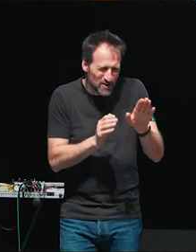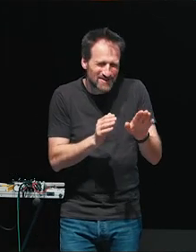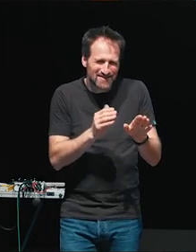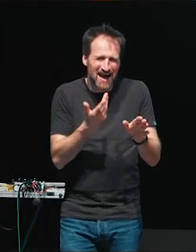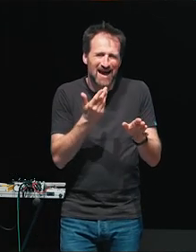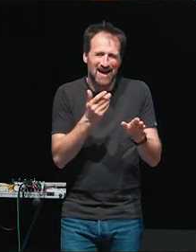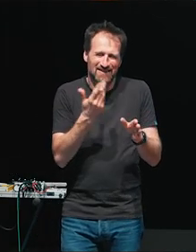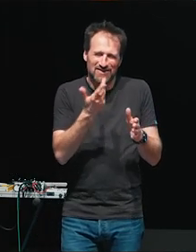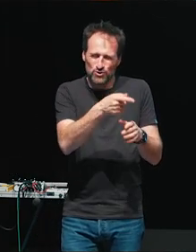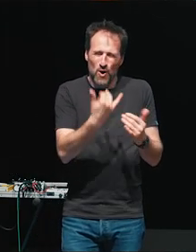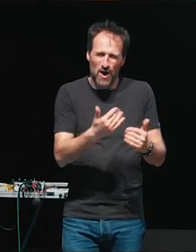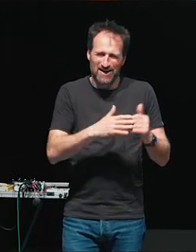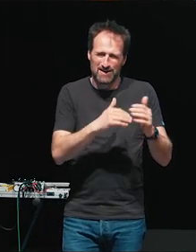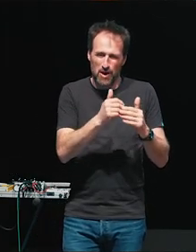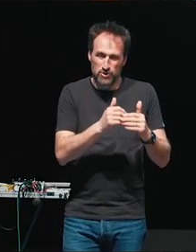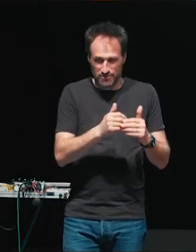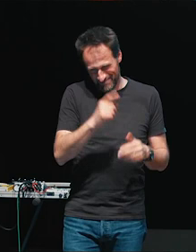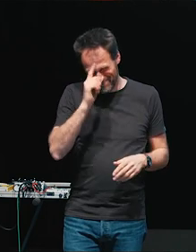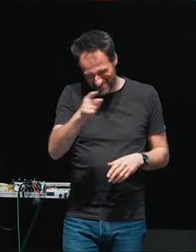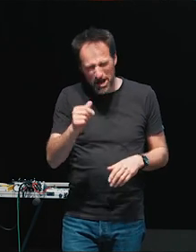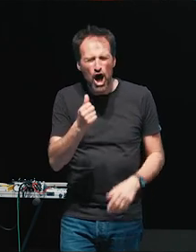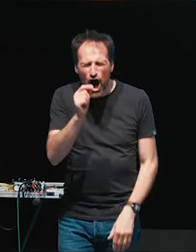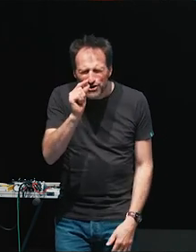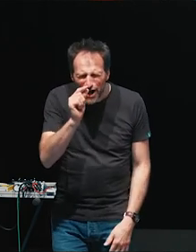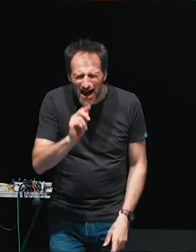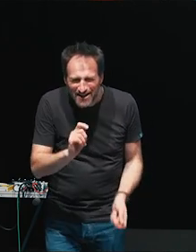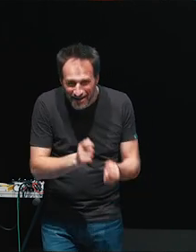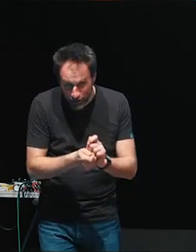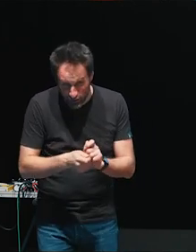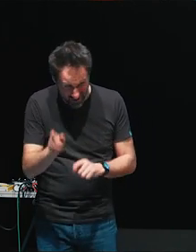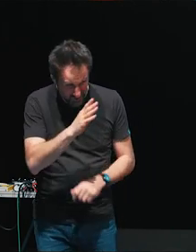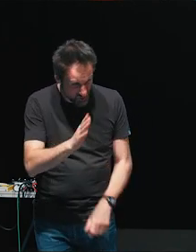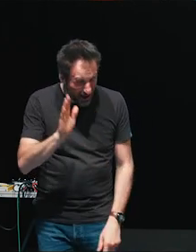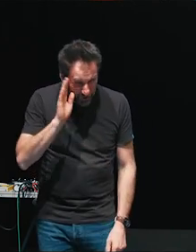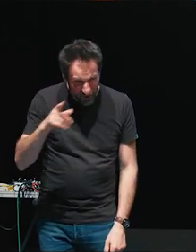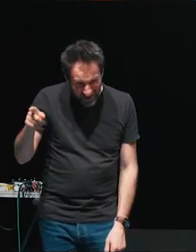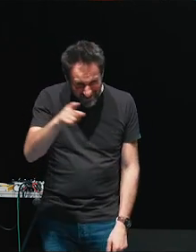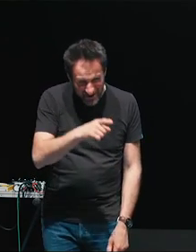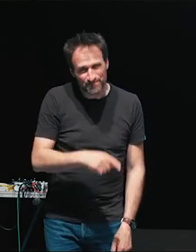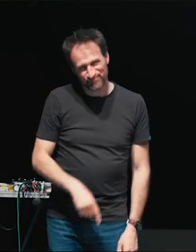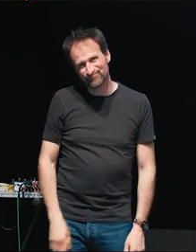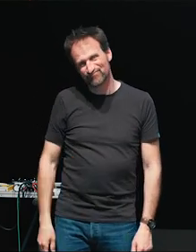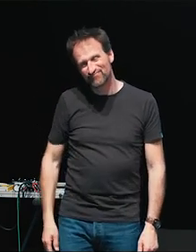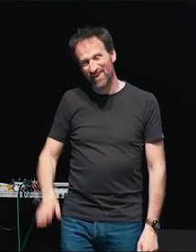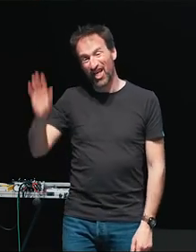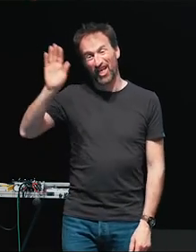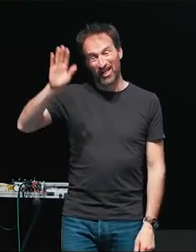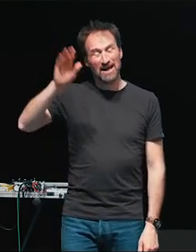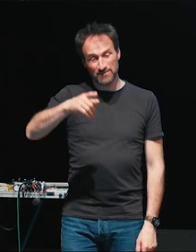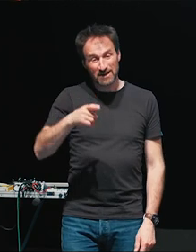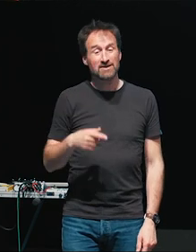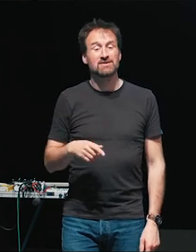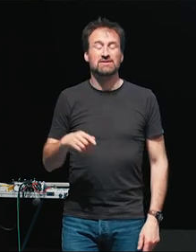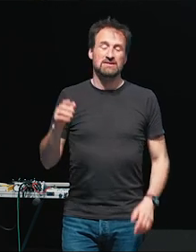hands. A lot of people have been hit by that arrow in the chest. I see that. So those kind of problems, serverless